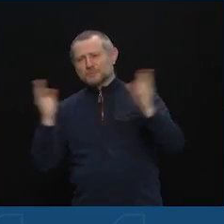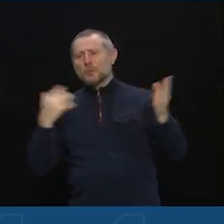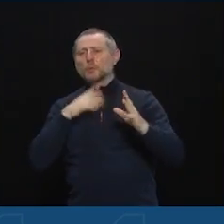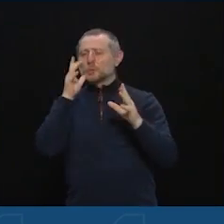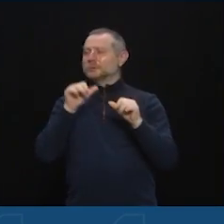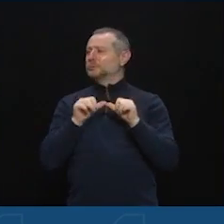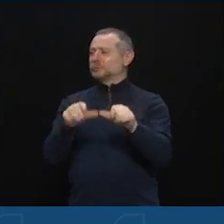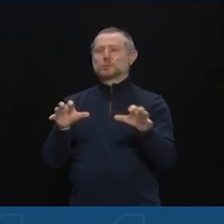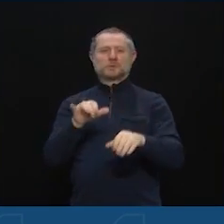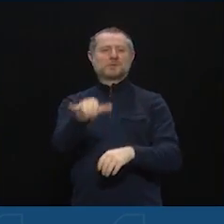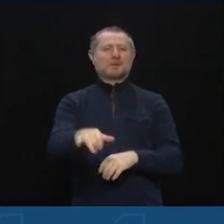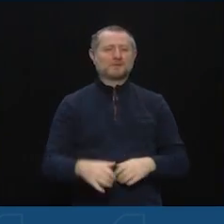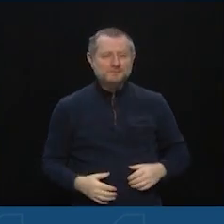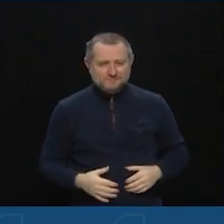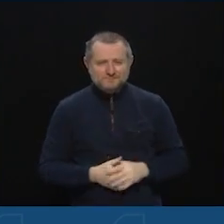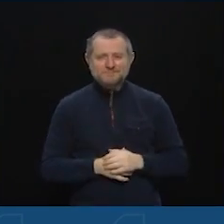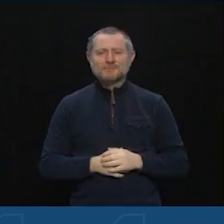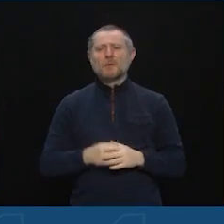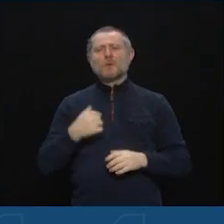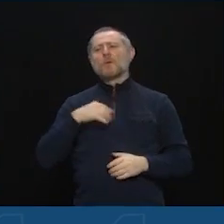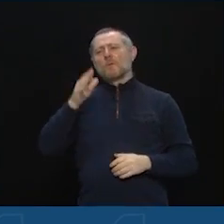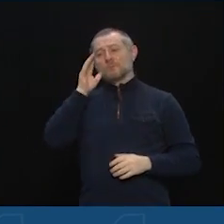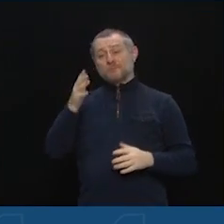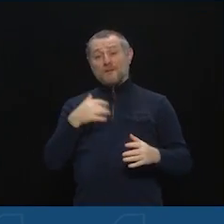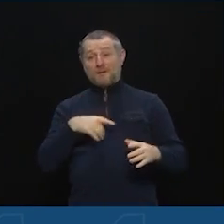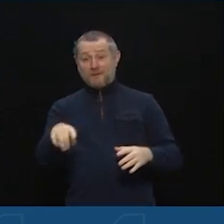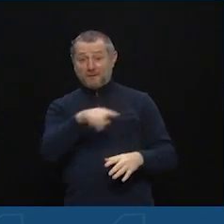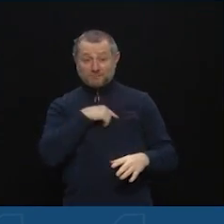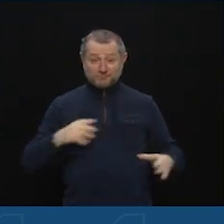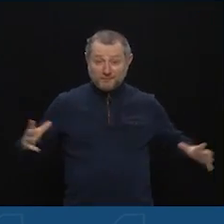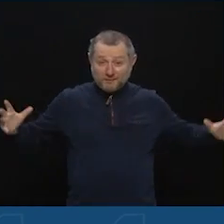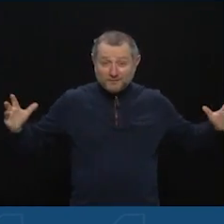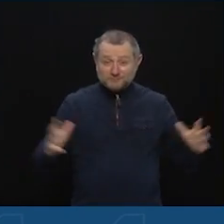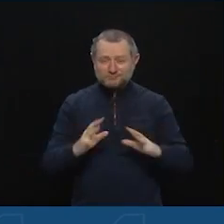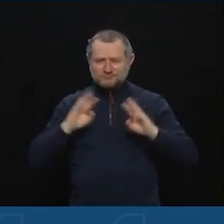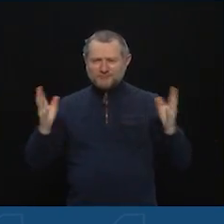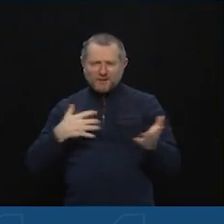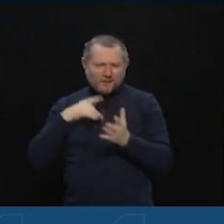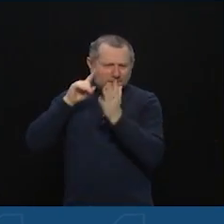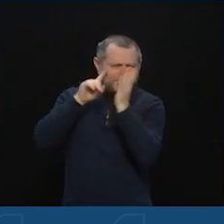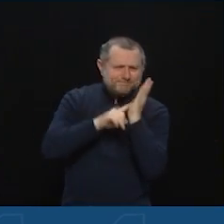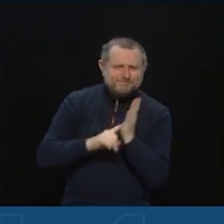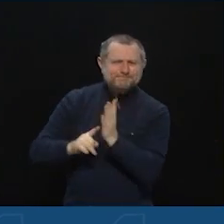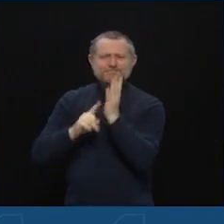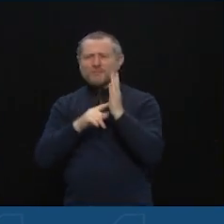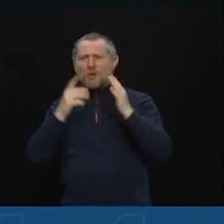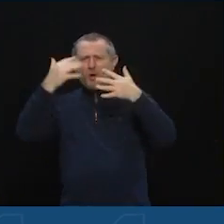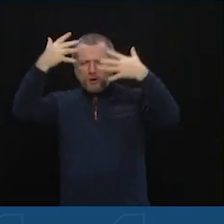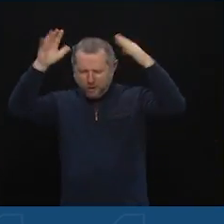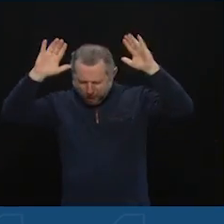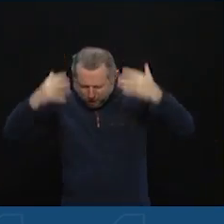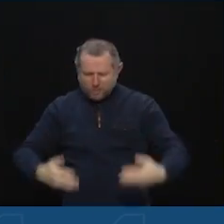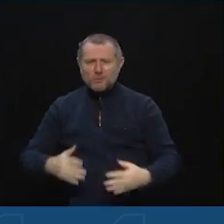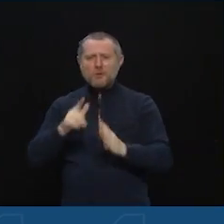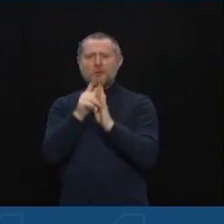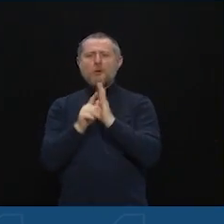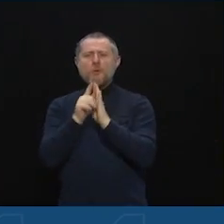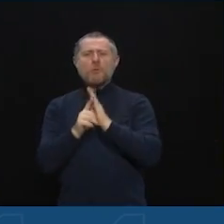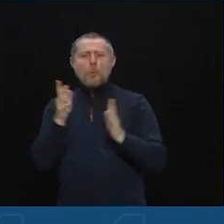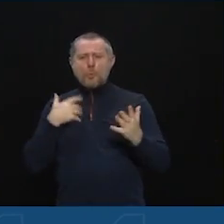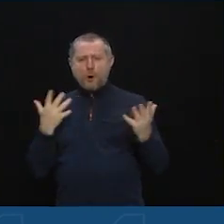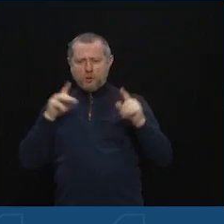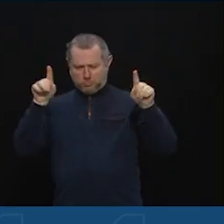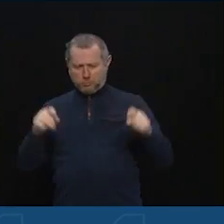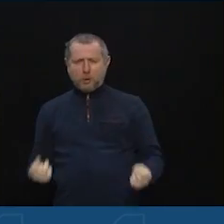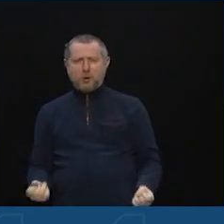and so we are actually going to be convening a group of individuals to just look at the laws and get back to the ABCs of the ABC